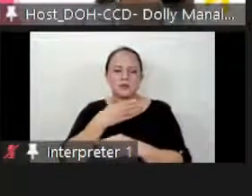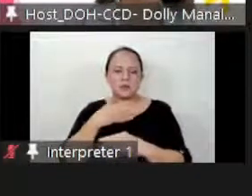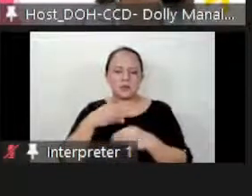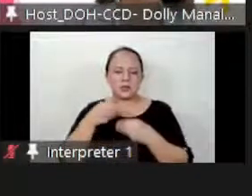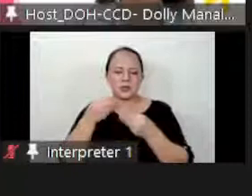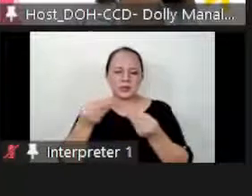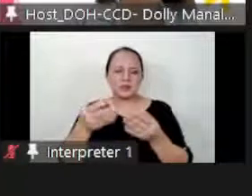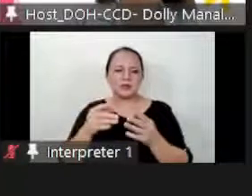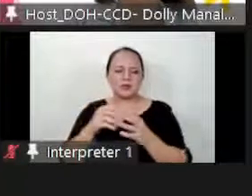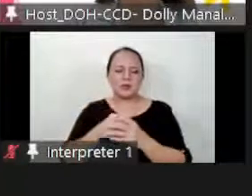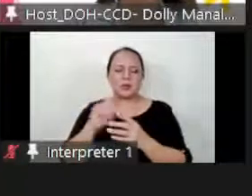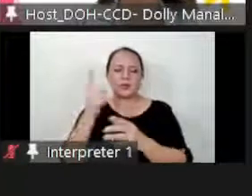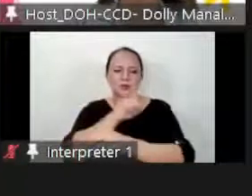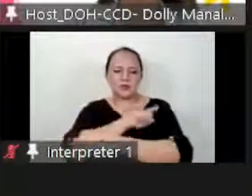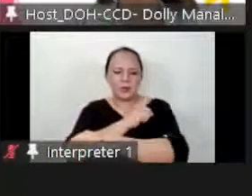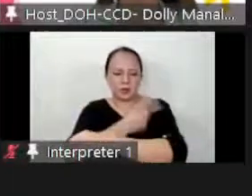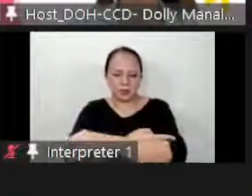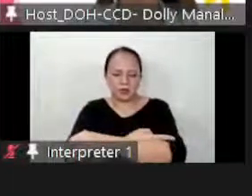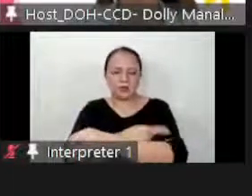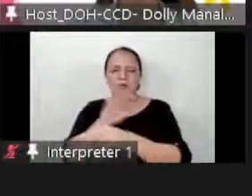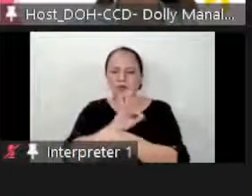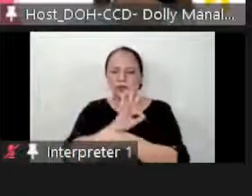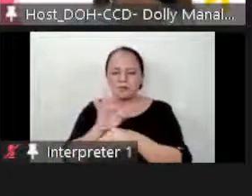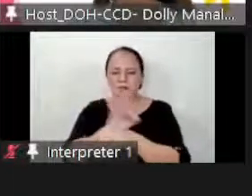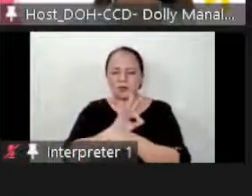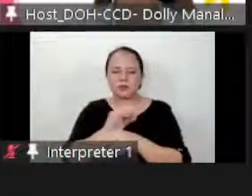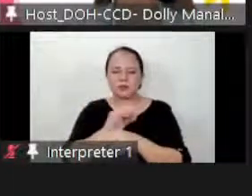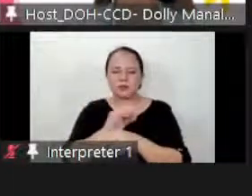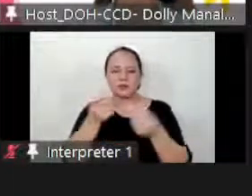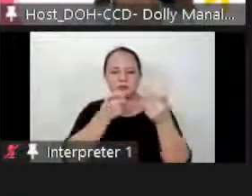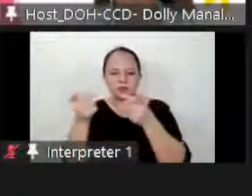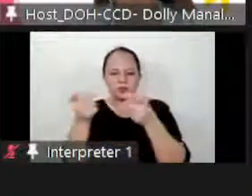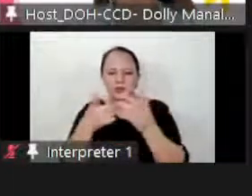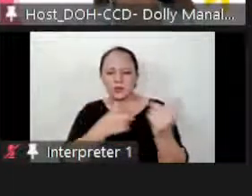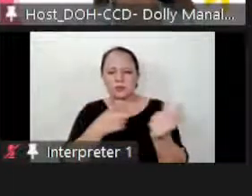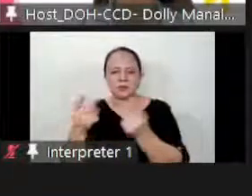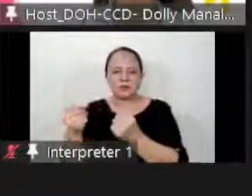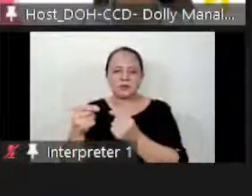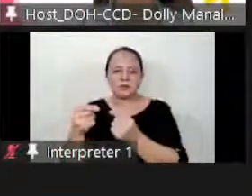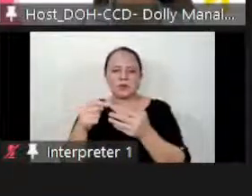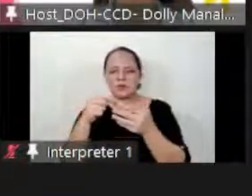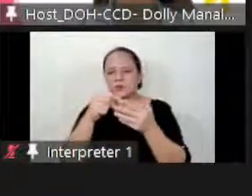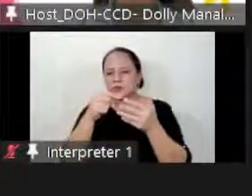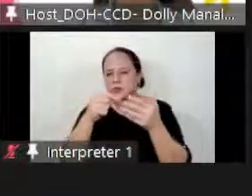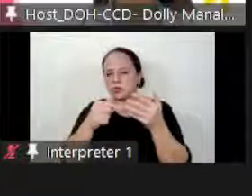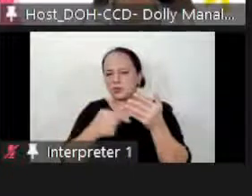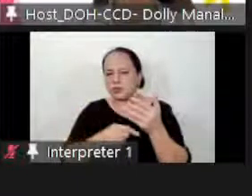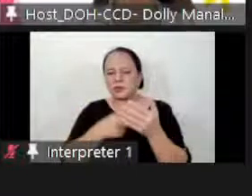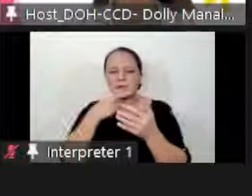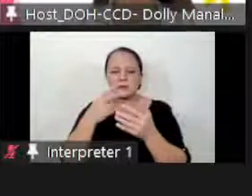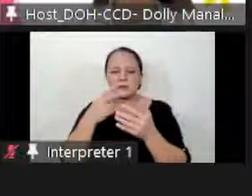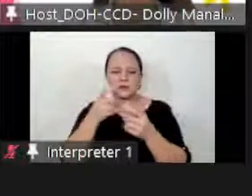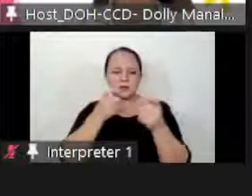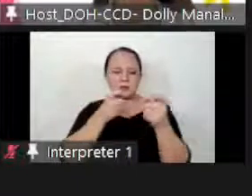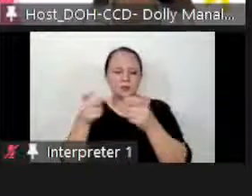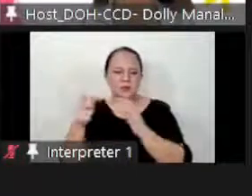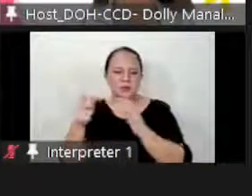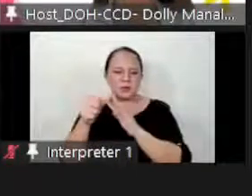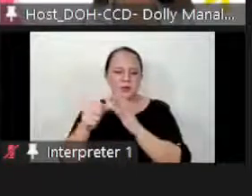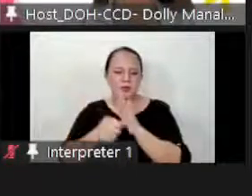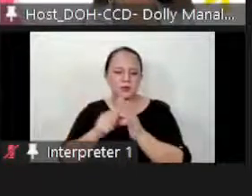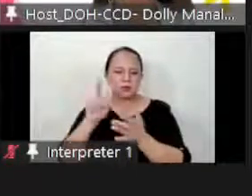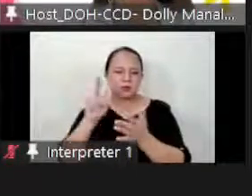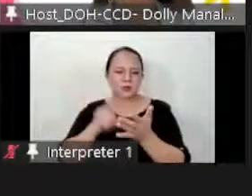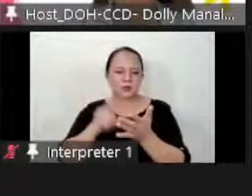exclusive power and function to administer and implement the provision of the Tobacco Regulation Act of